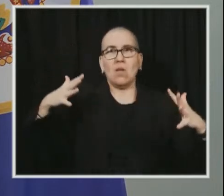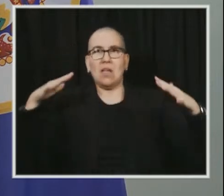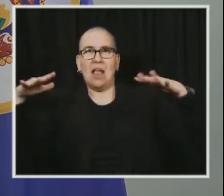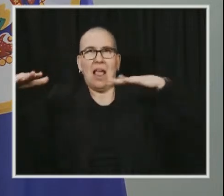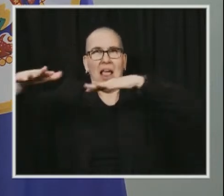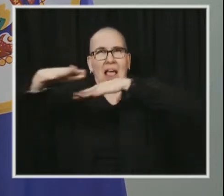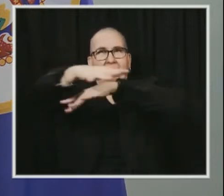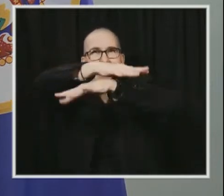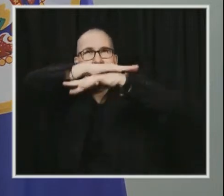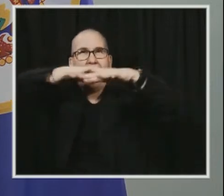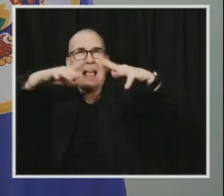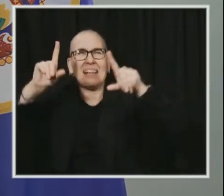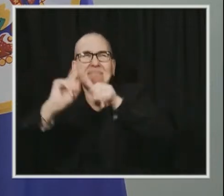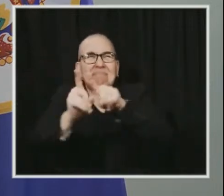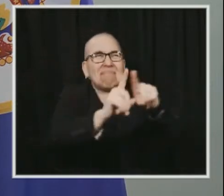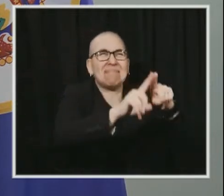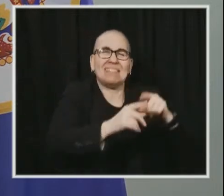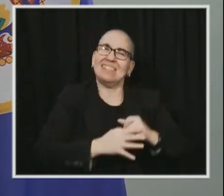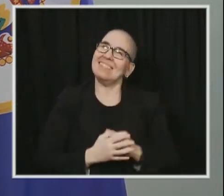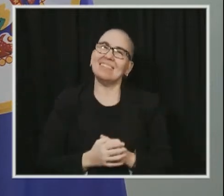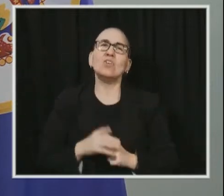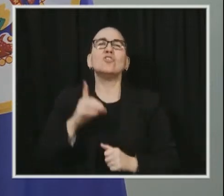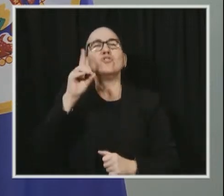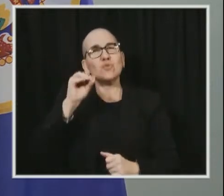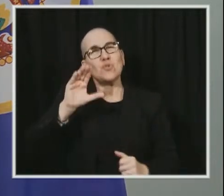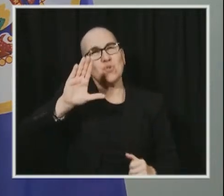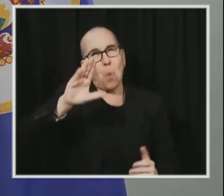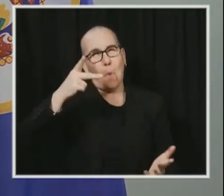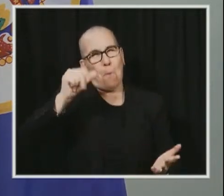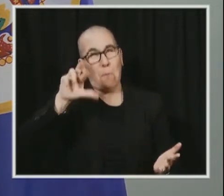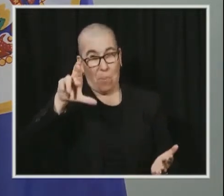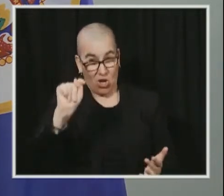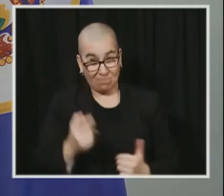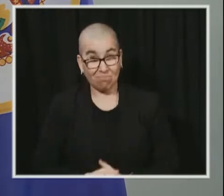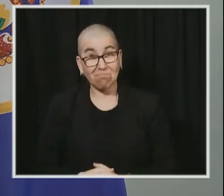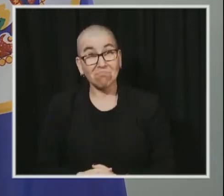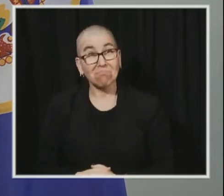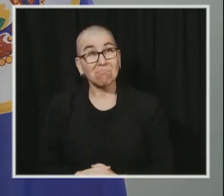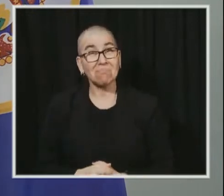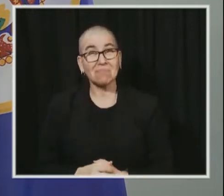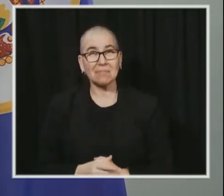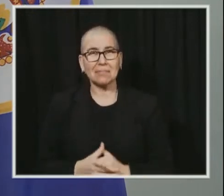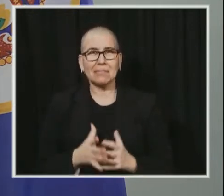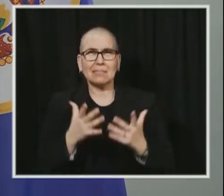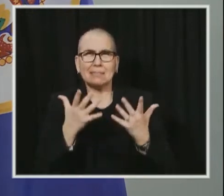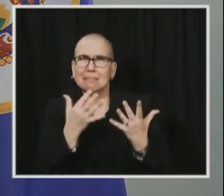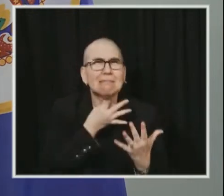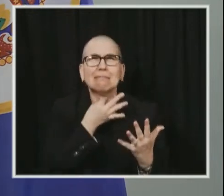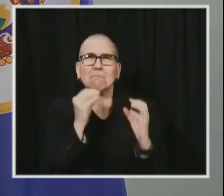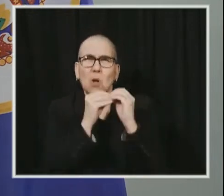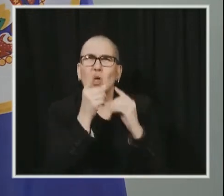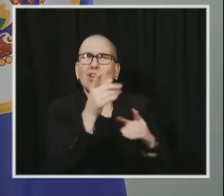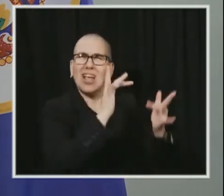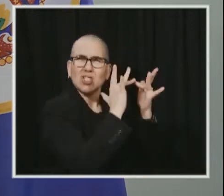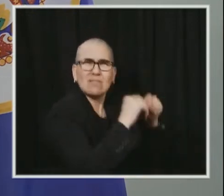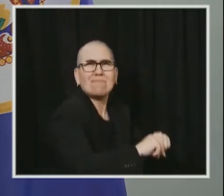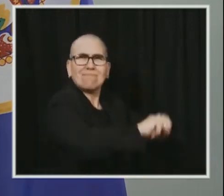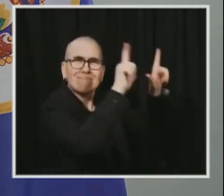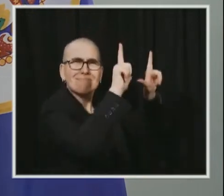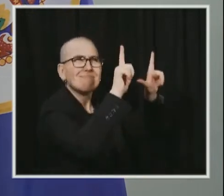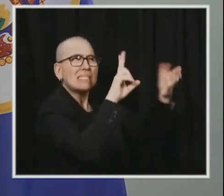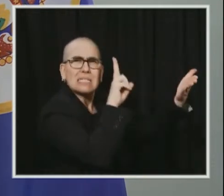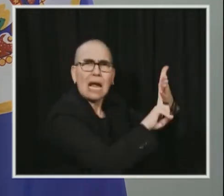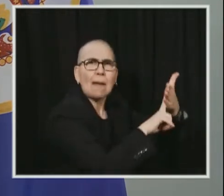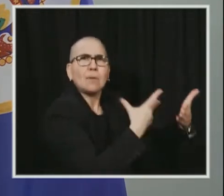So do the things that you can do. Pay attention to when it's your time to go. Help get folks on there. We asked, and I appreciate some